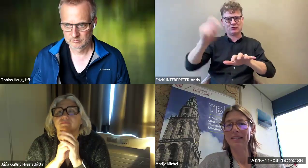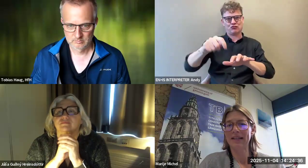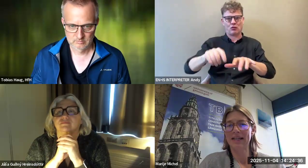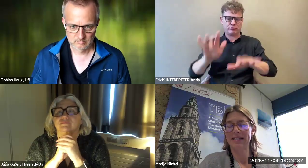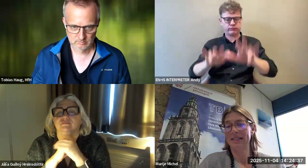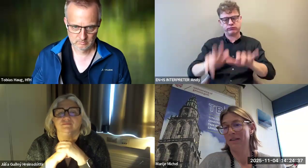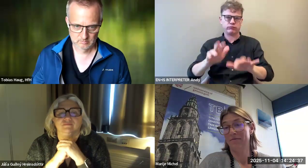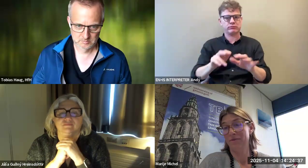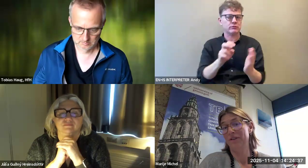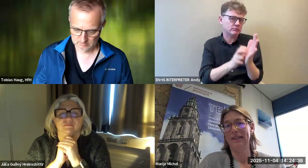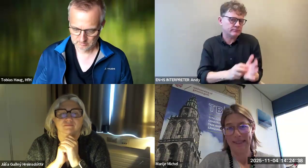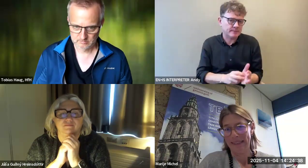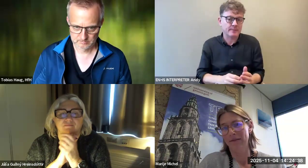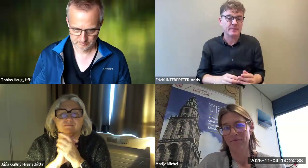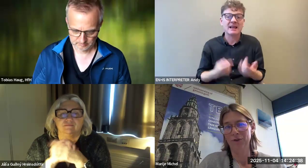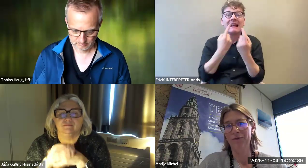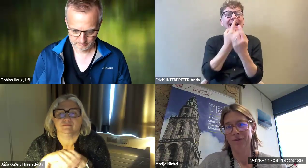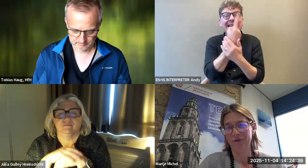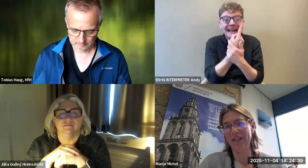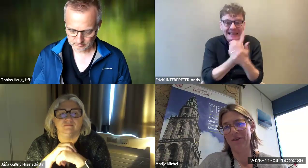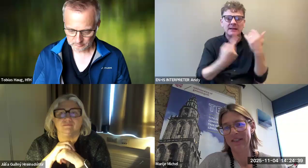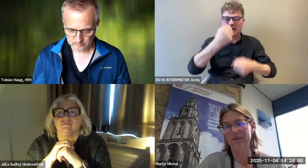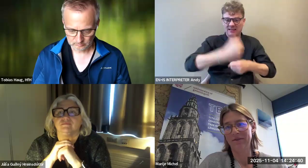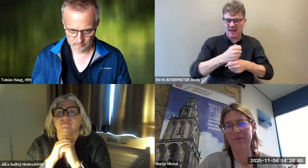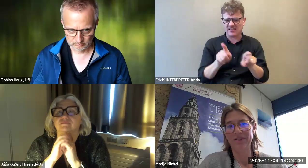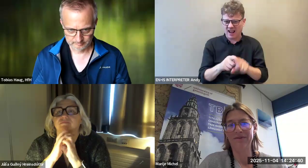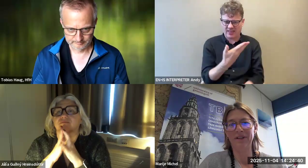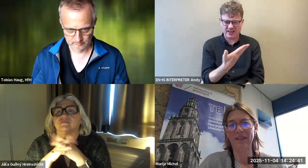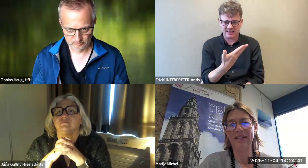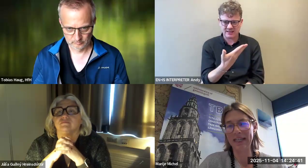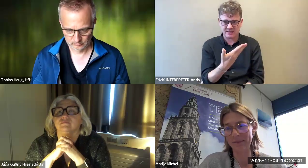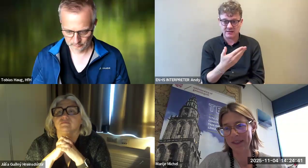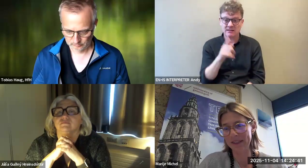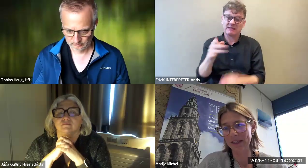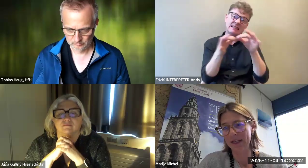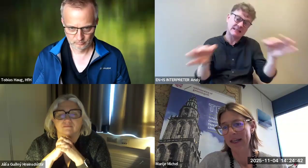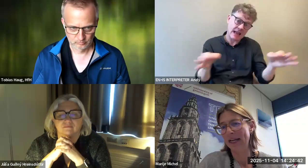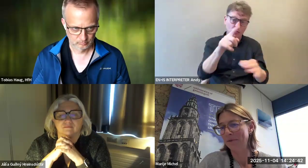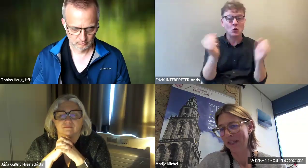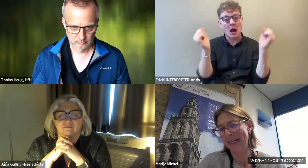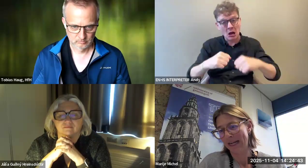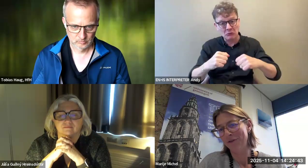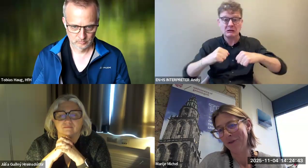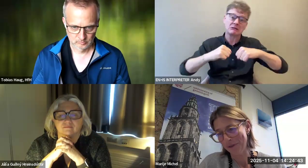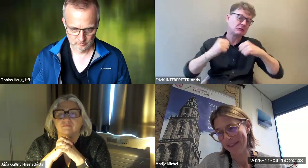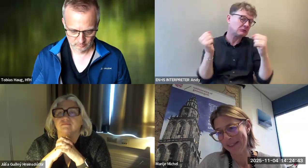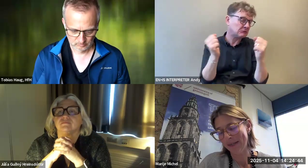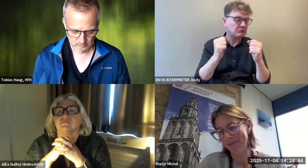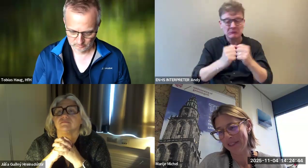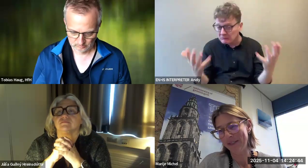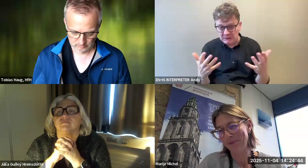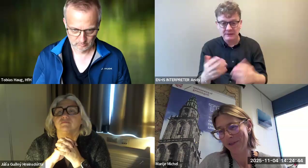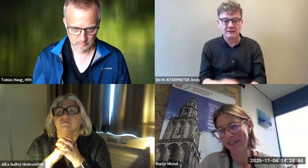The independent task is just like this. Do you agree or disagree with the following statement? And I'm not allowed to use